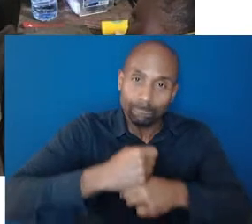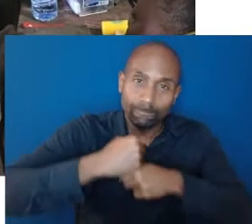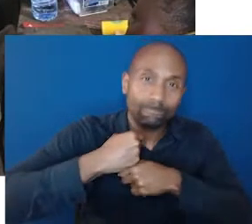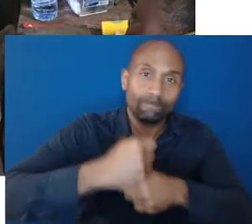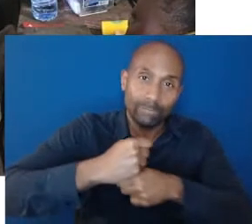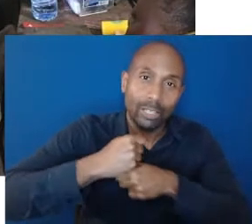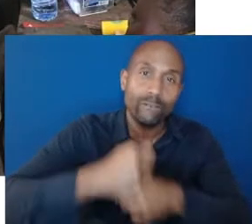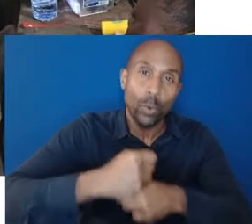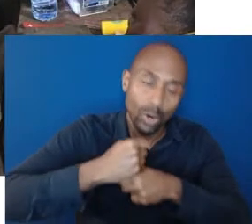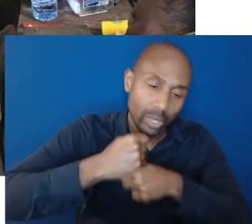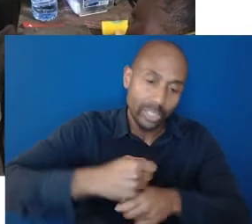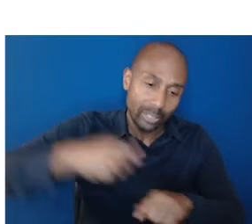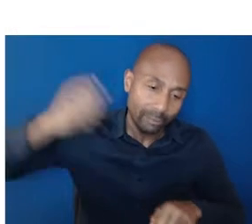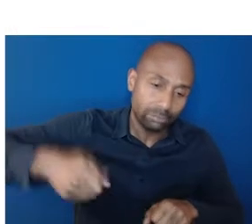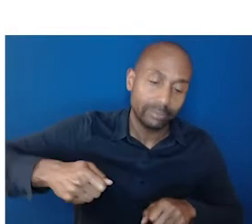forging.